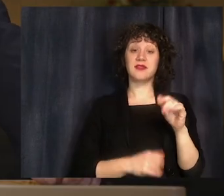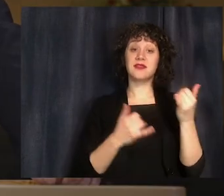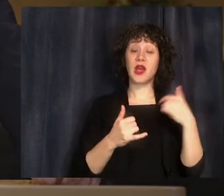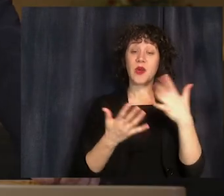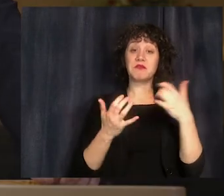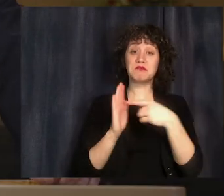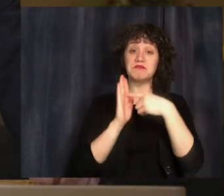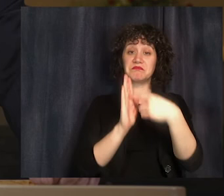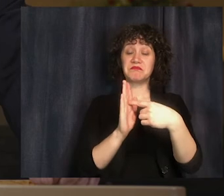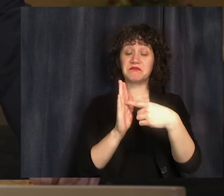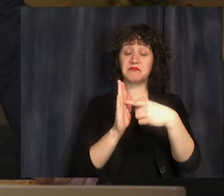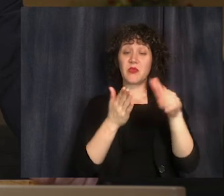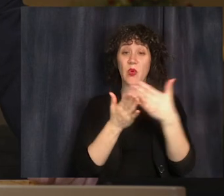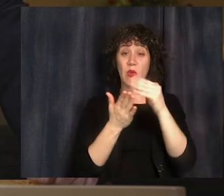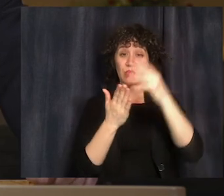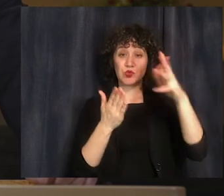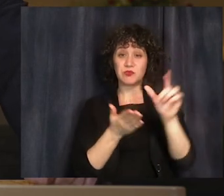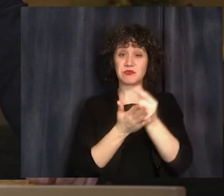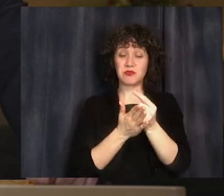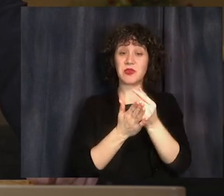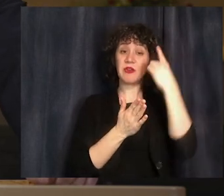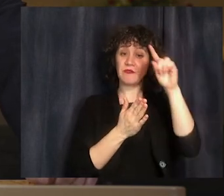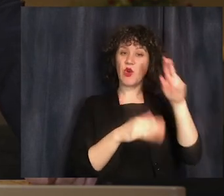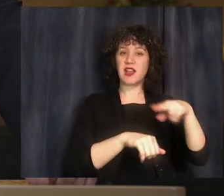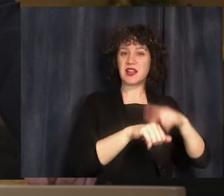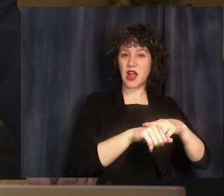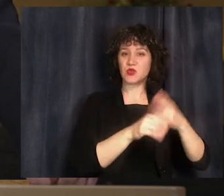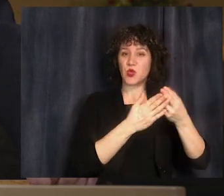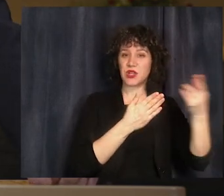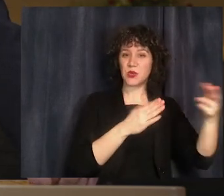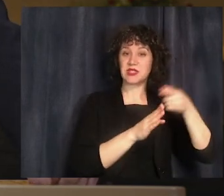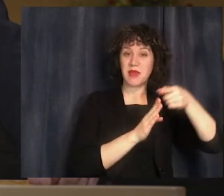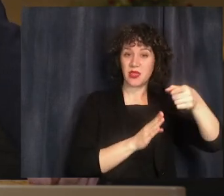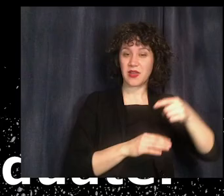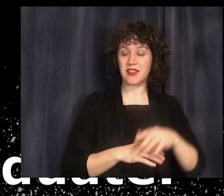I would like to present our students graduating in the Natural Resources pathway.